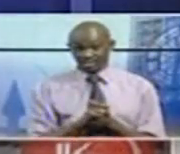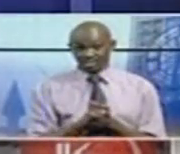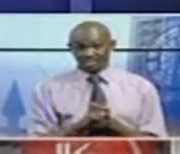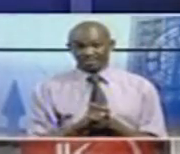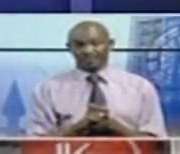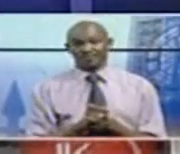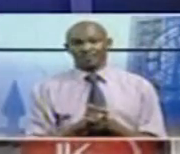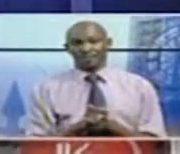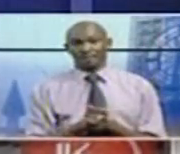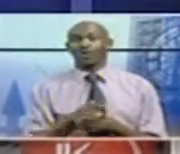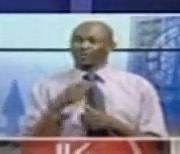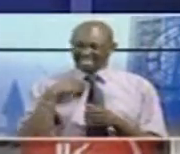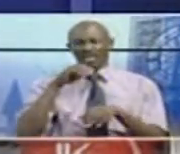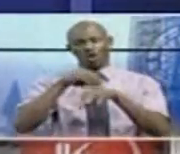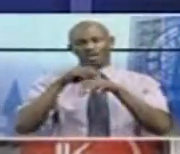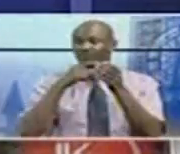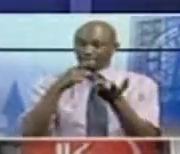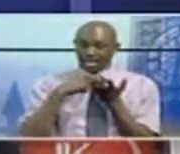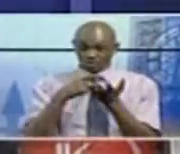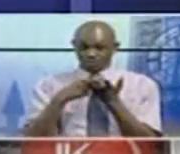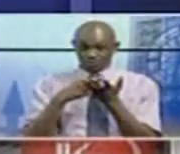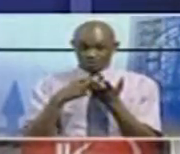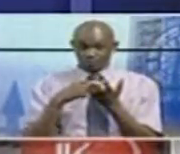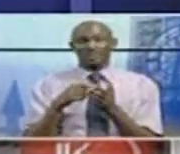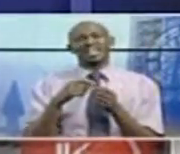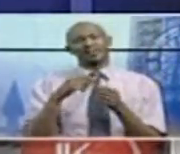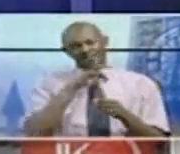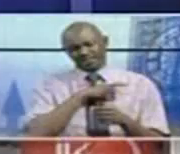calling for a dialogue for the sake of this